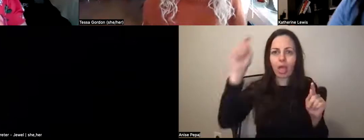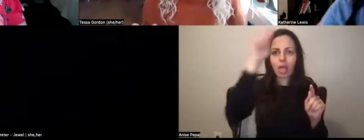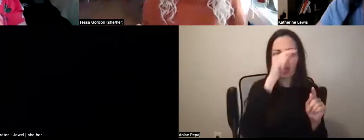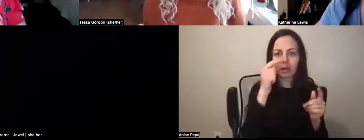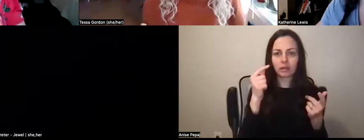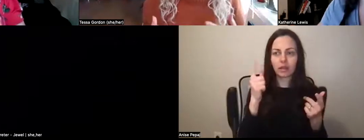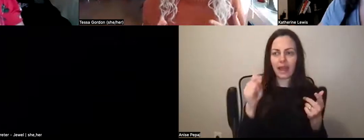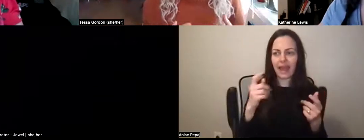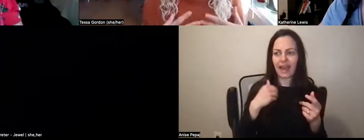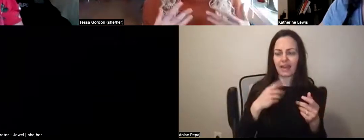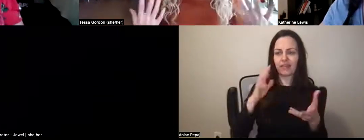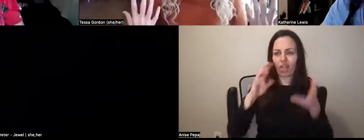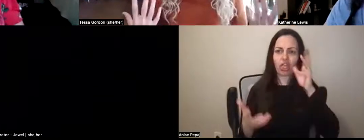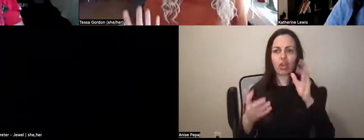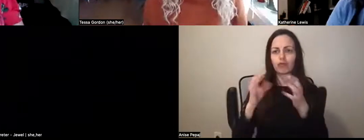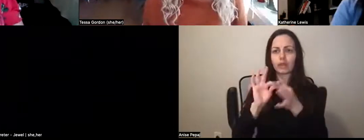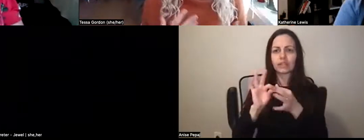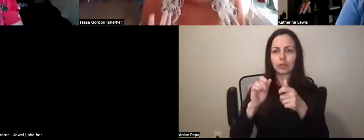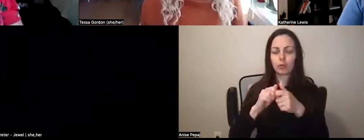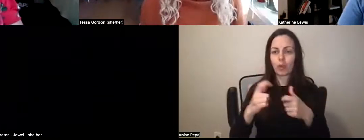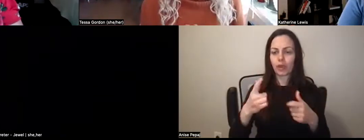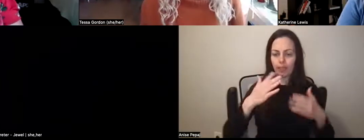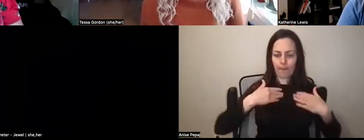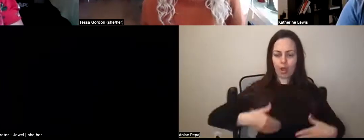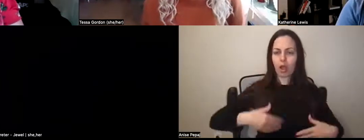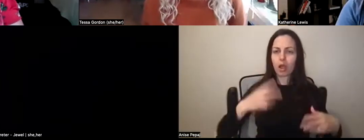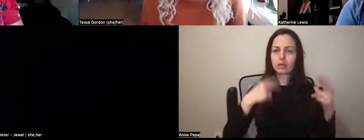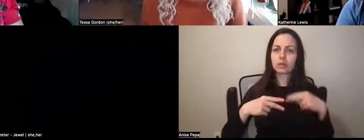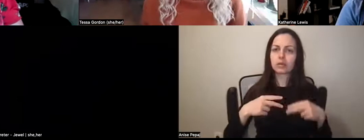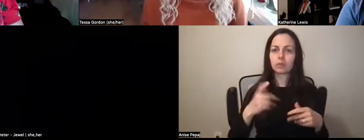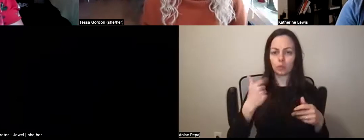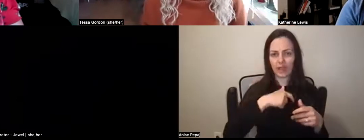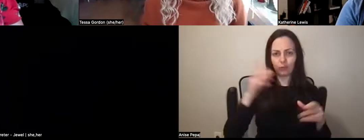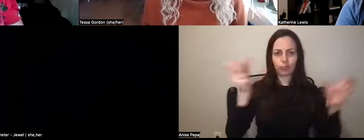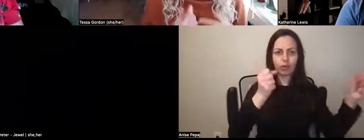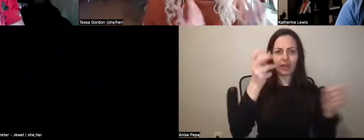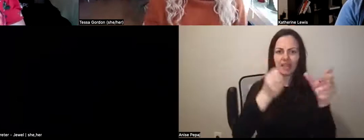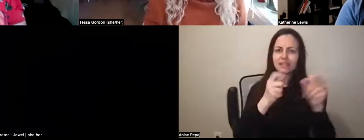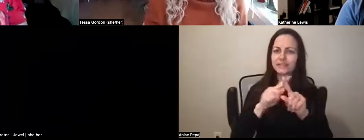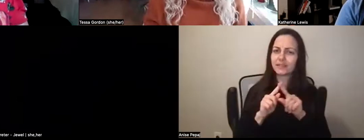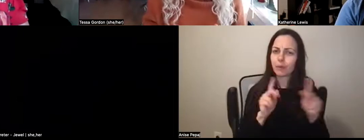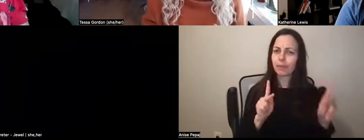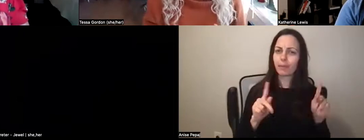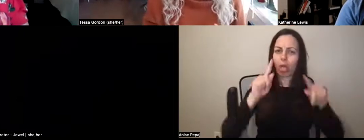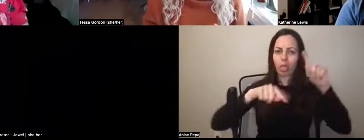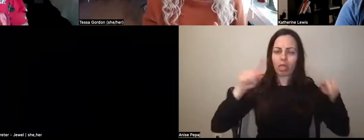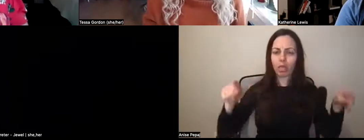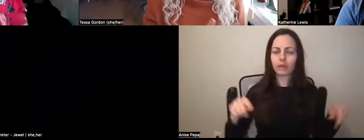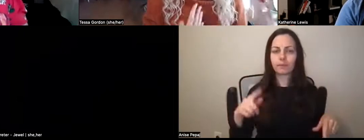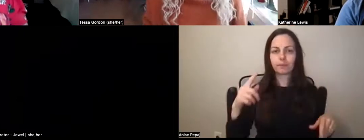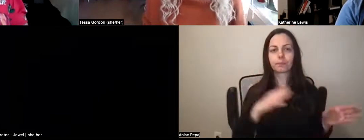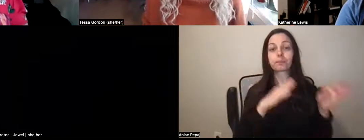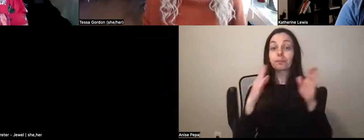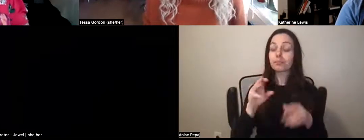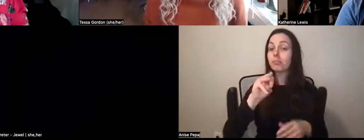and body? We need to start pulling in other people and areas and demographics. I think we have to look at media coverage. You know, when a